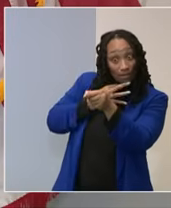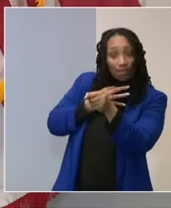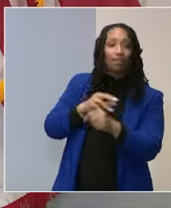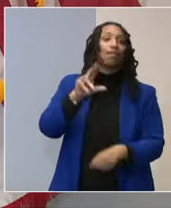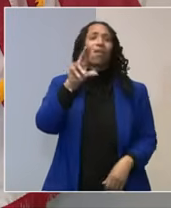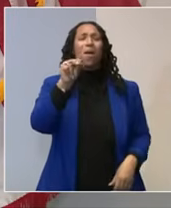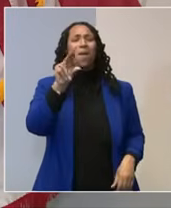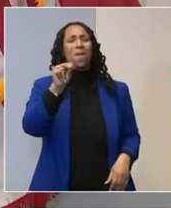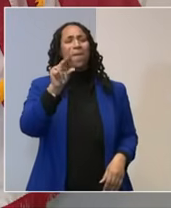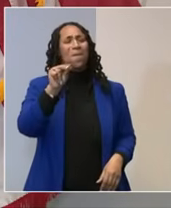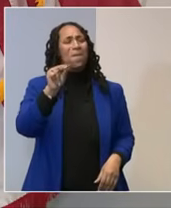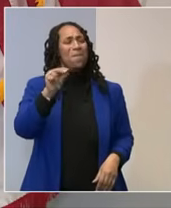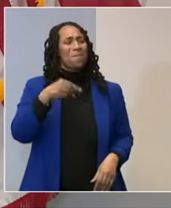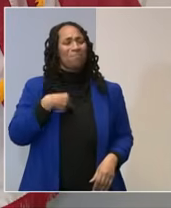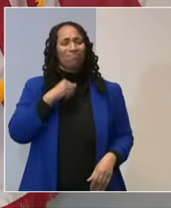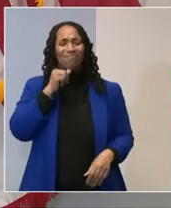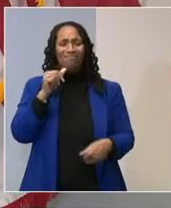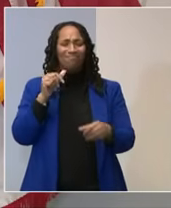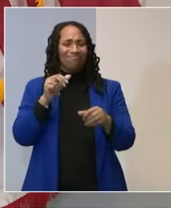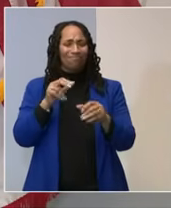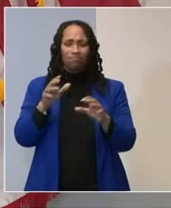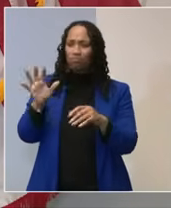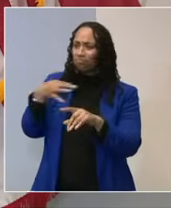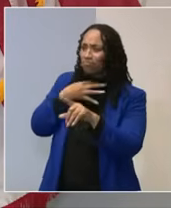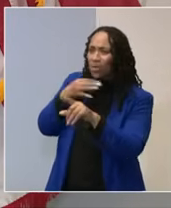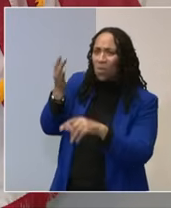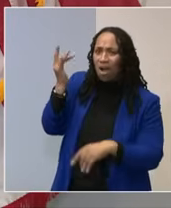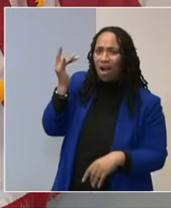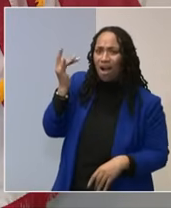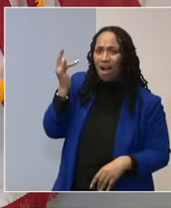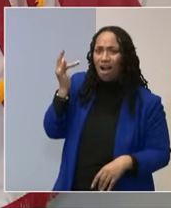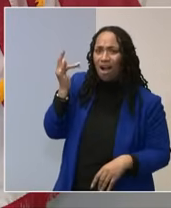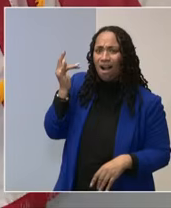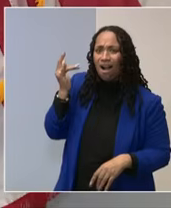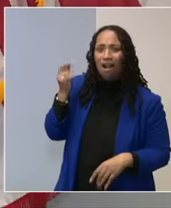why, or? I don't want to be in the Congress.